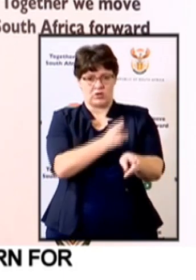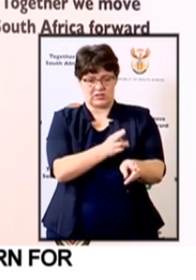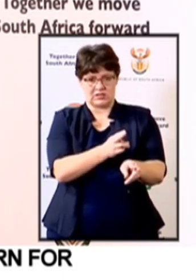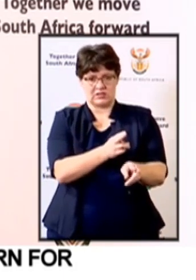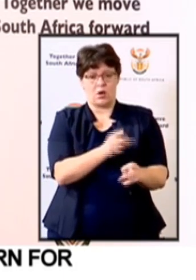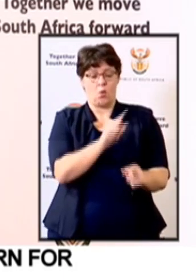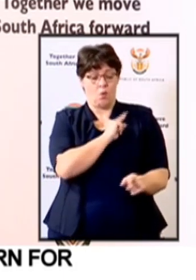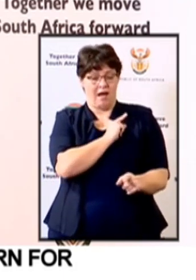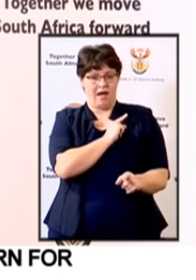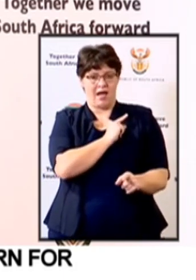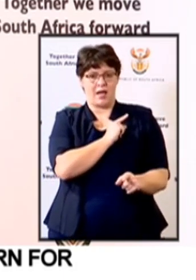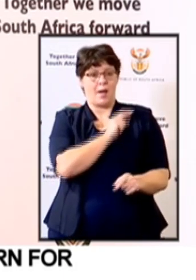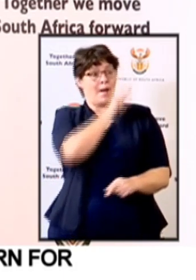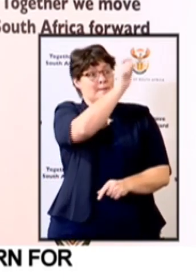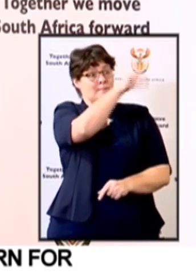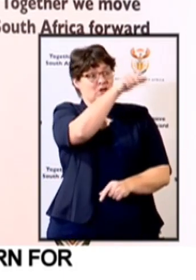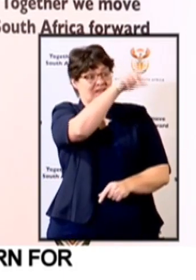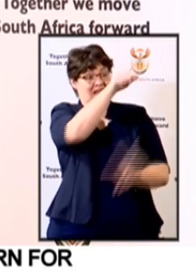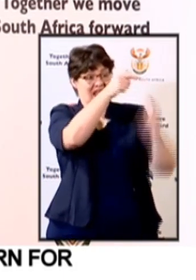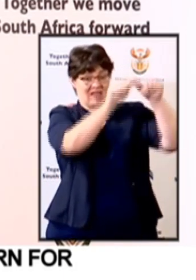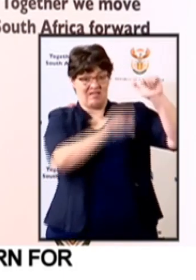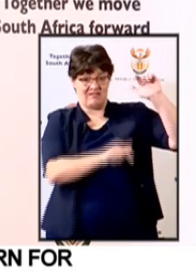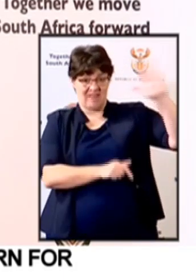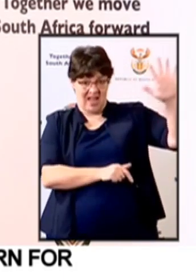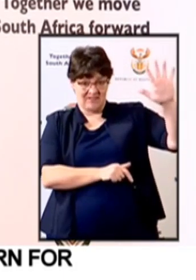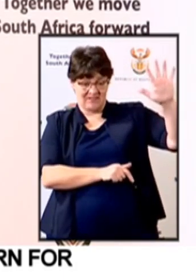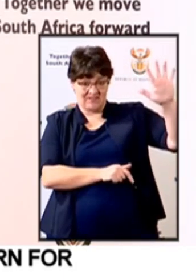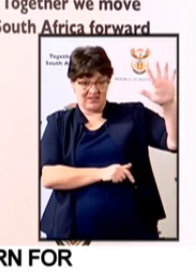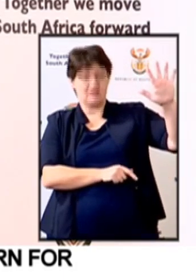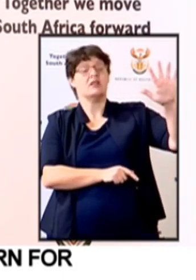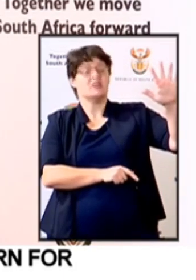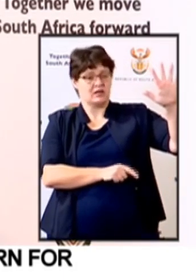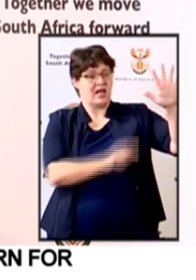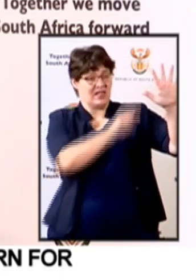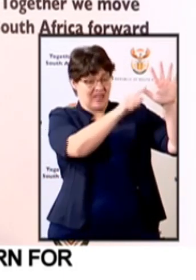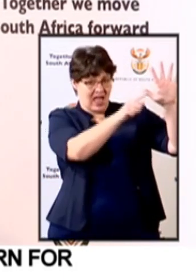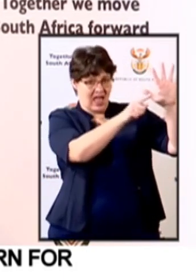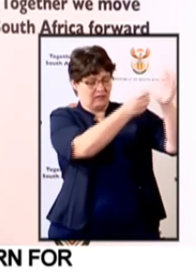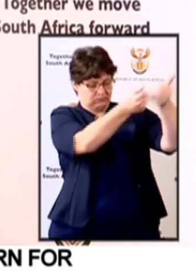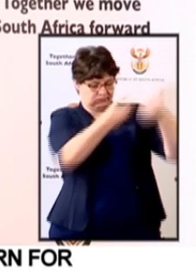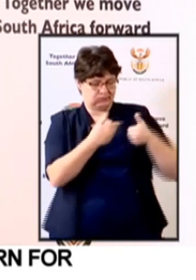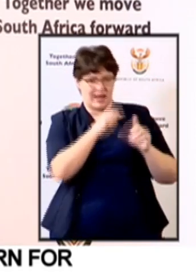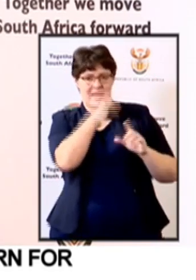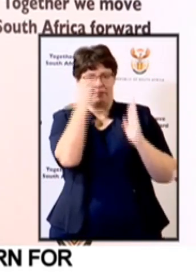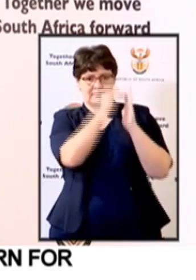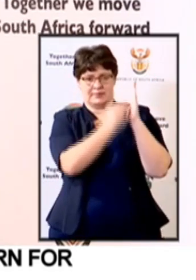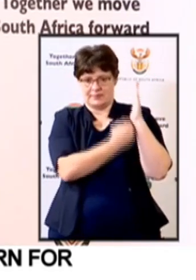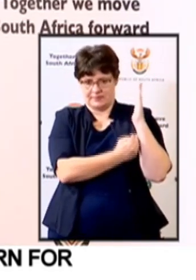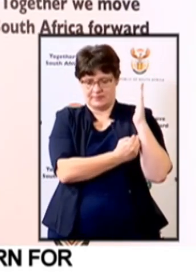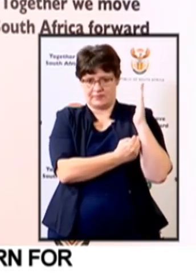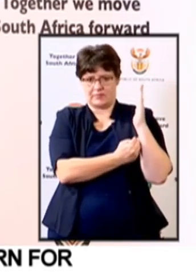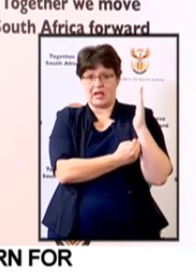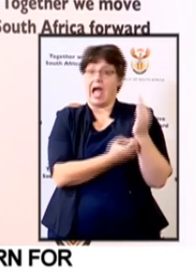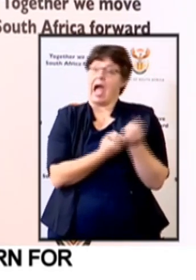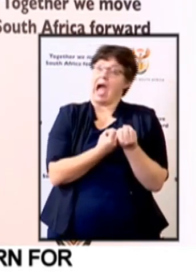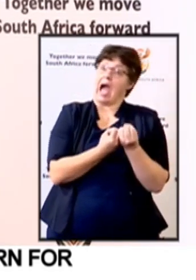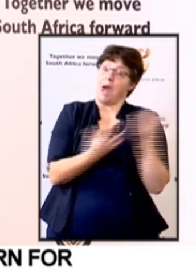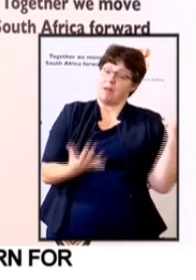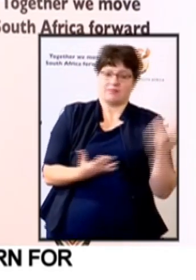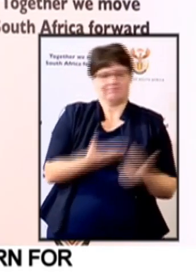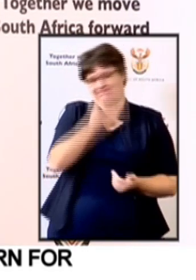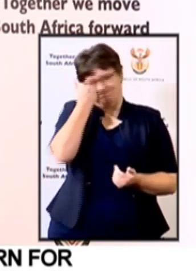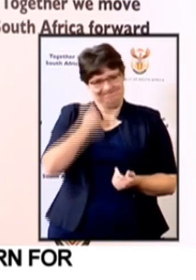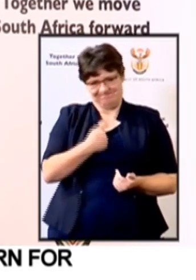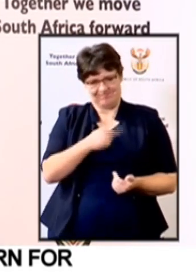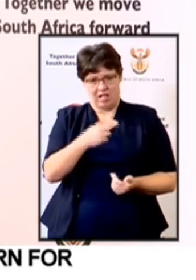level 5 who have been working. So we are still receiving and consolidating those. Unfortunately, I don't have specific figures to give